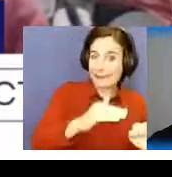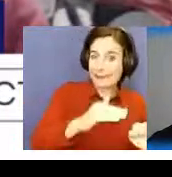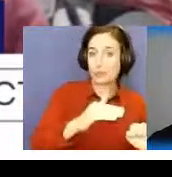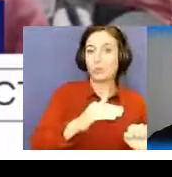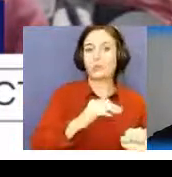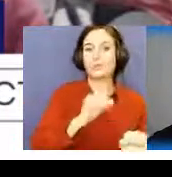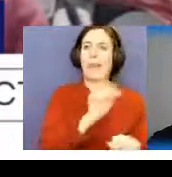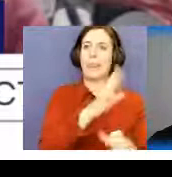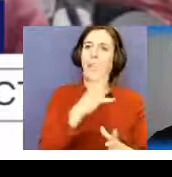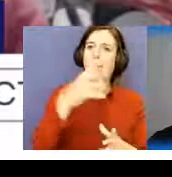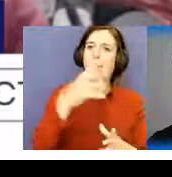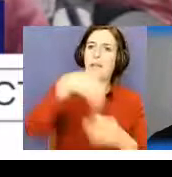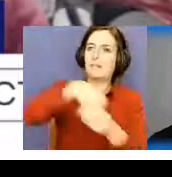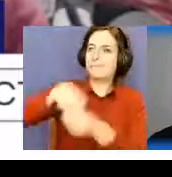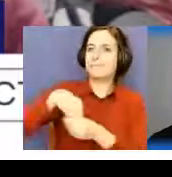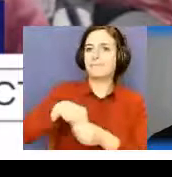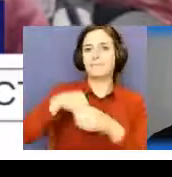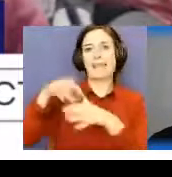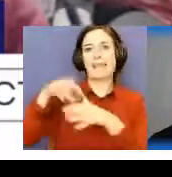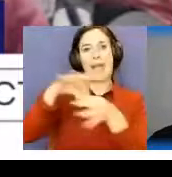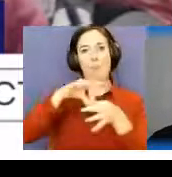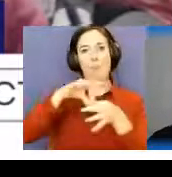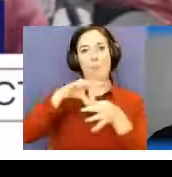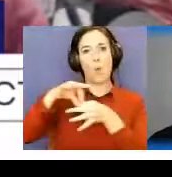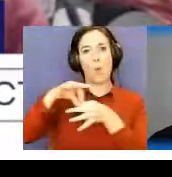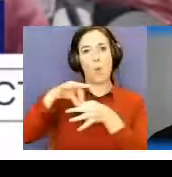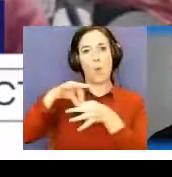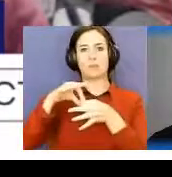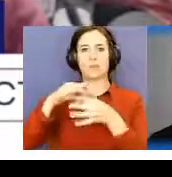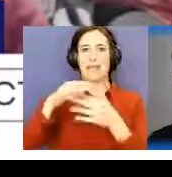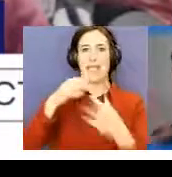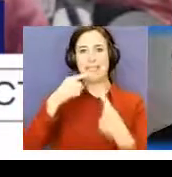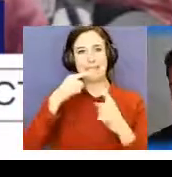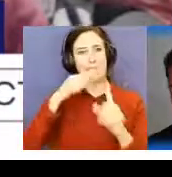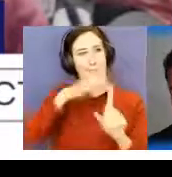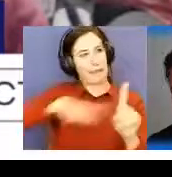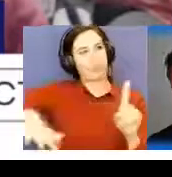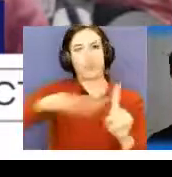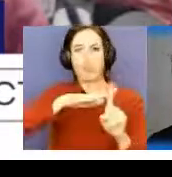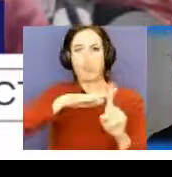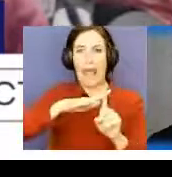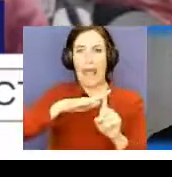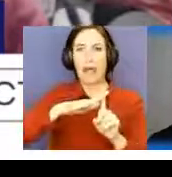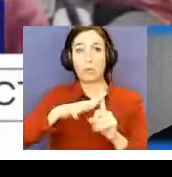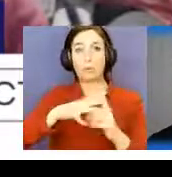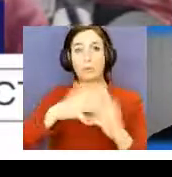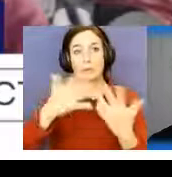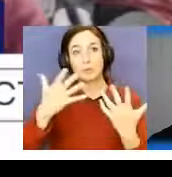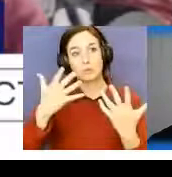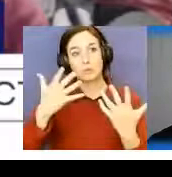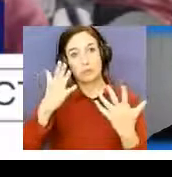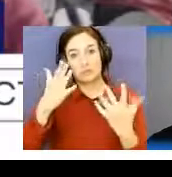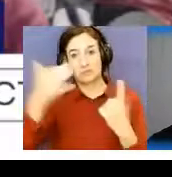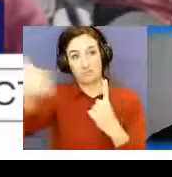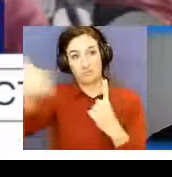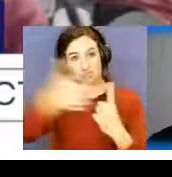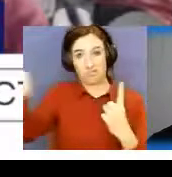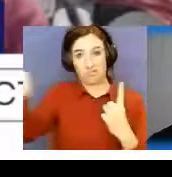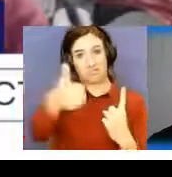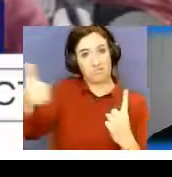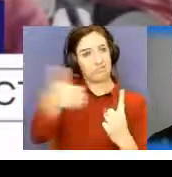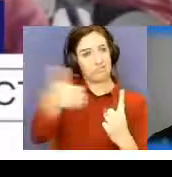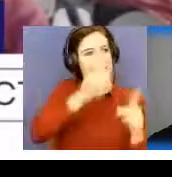around that individual, the daily messages they receive are delivered from a range of different sources. And